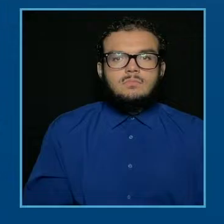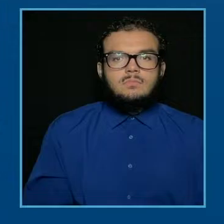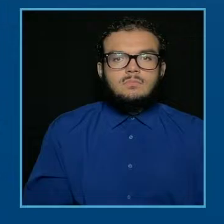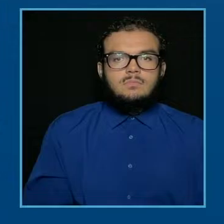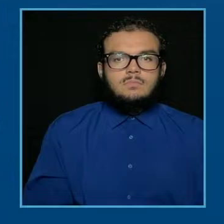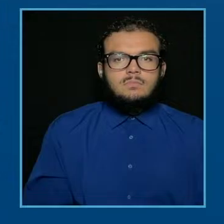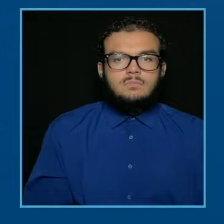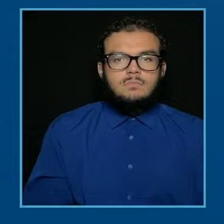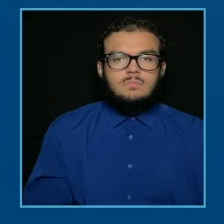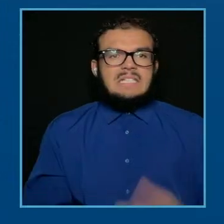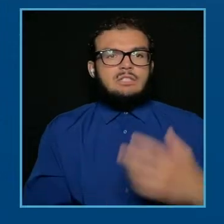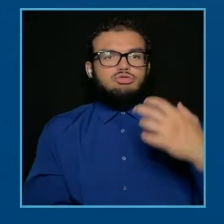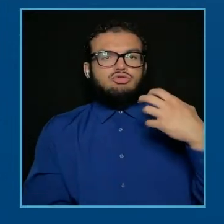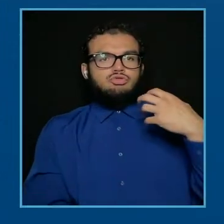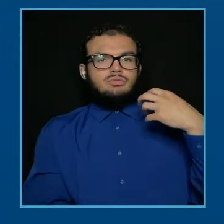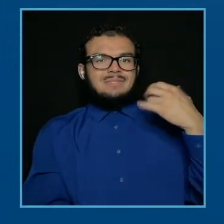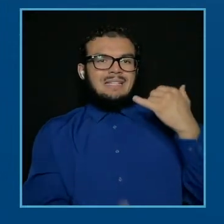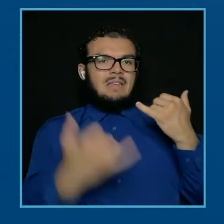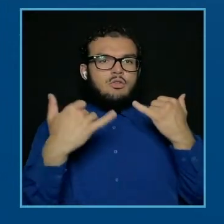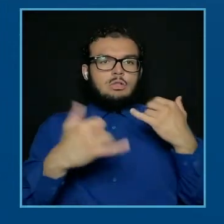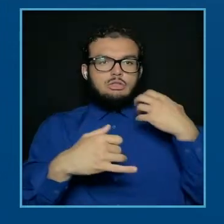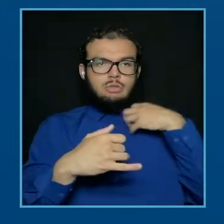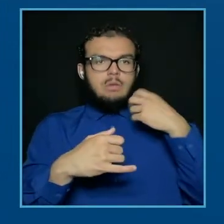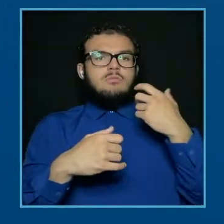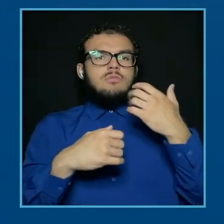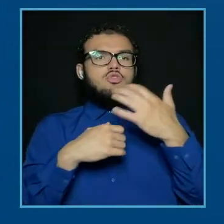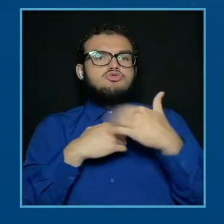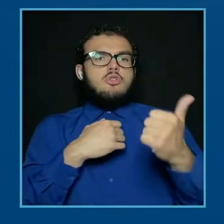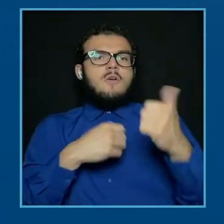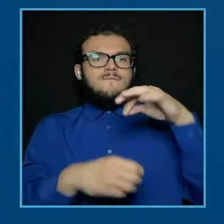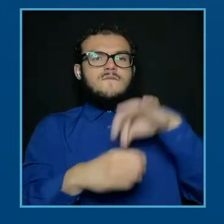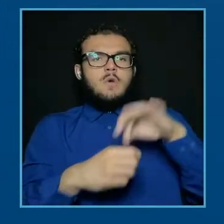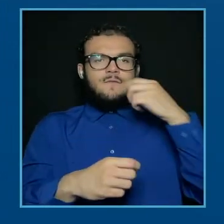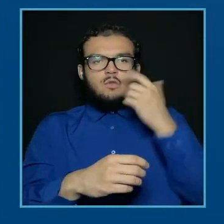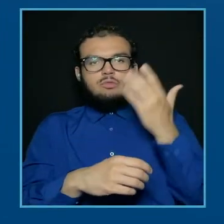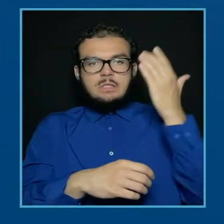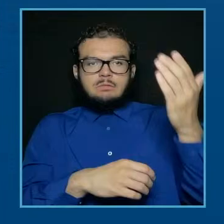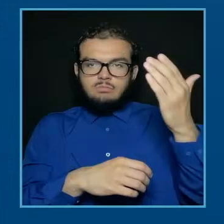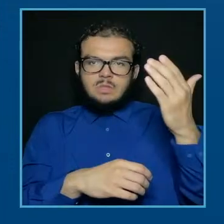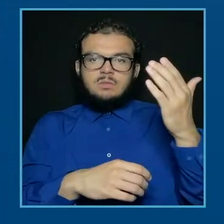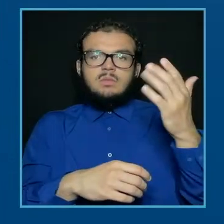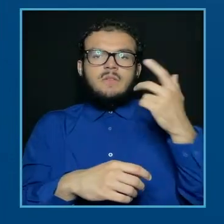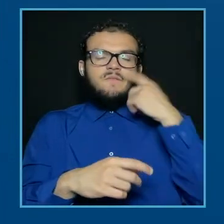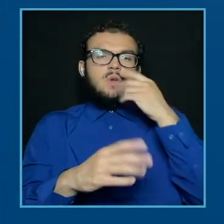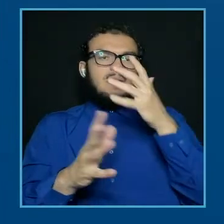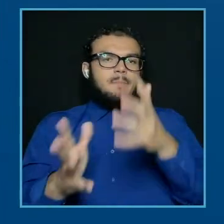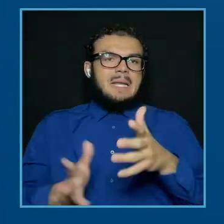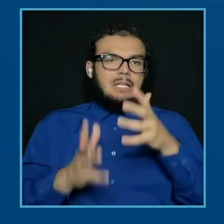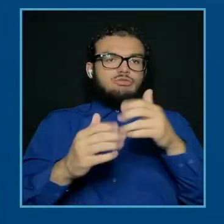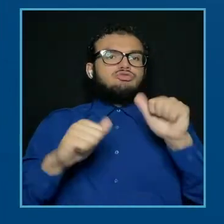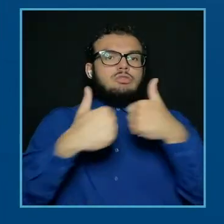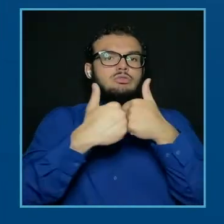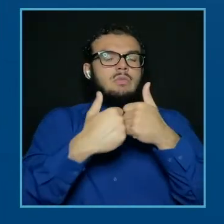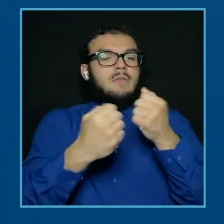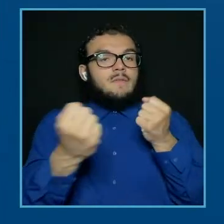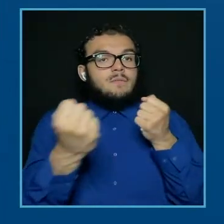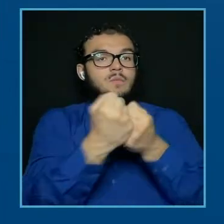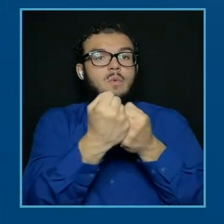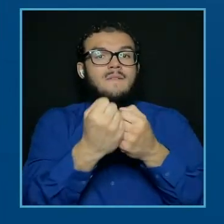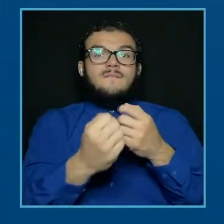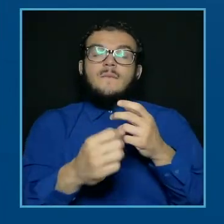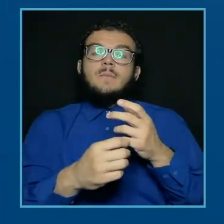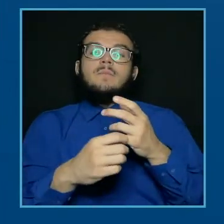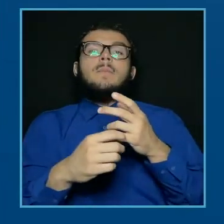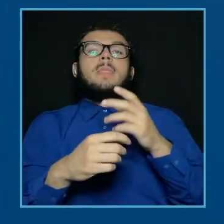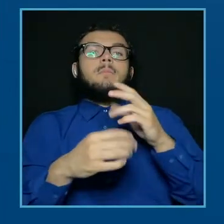The chair will now call for a vote of the resolution to dispose of the pending challenge. A vote in favor of the resolution means that you are in